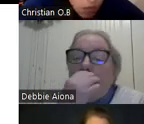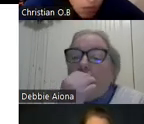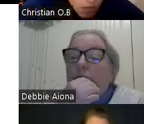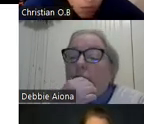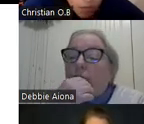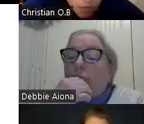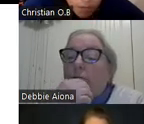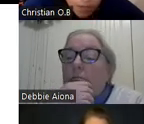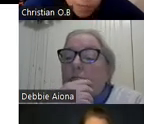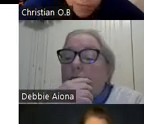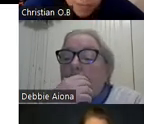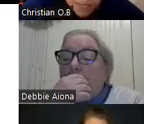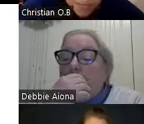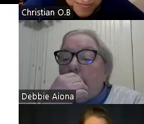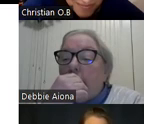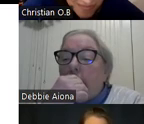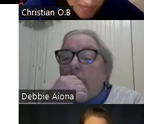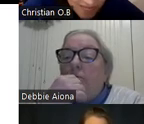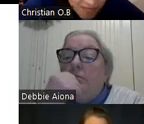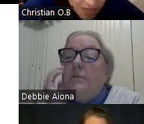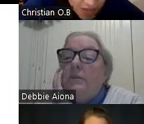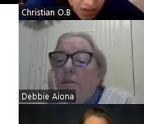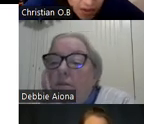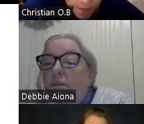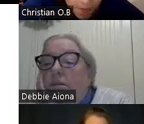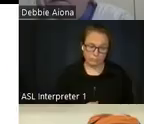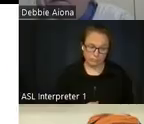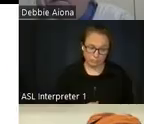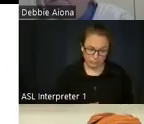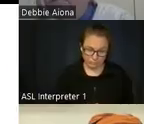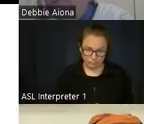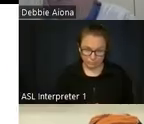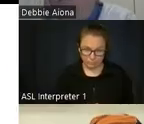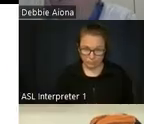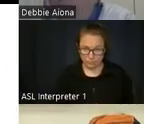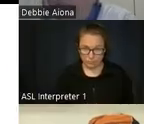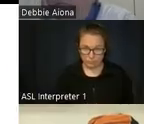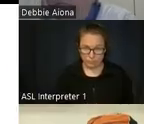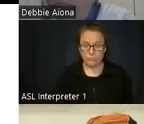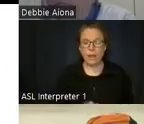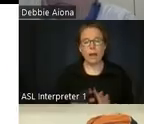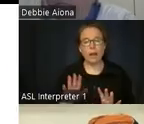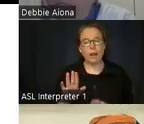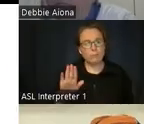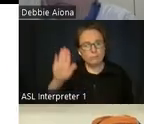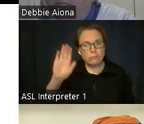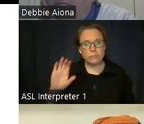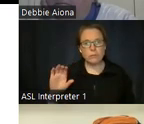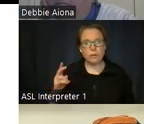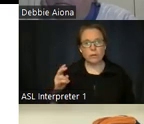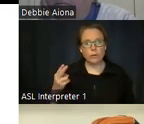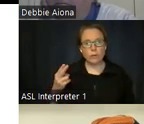Sorry, I'm talking and you can't hear me. Commissioner Christian, go ahead. I don't know that I